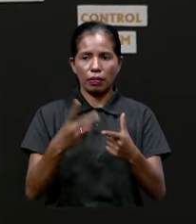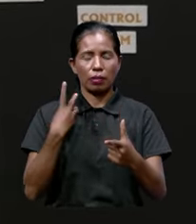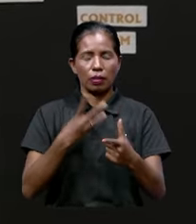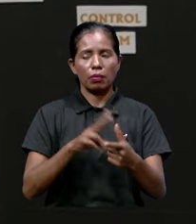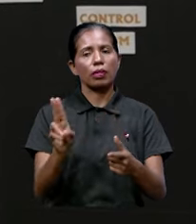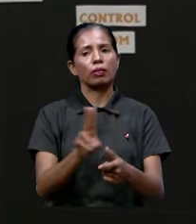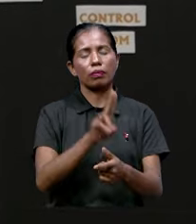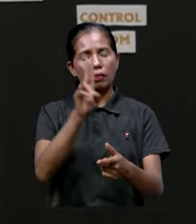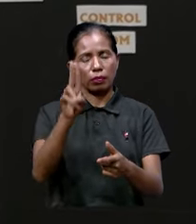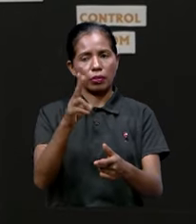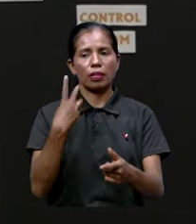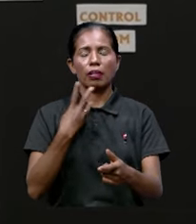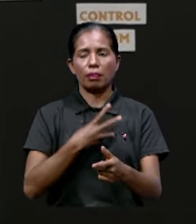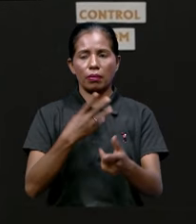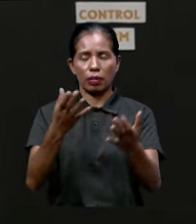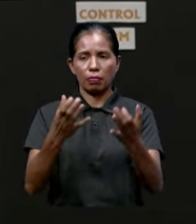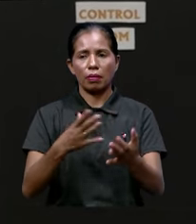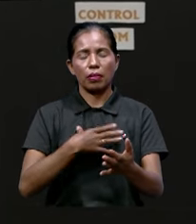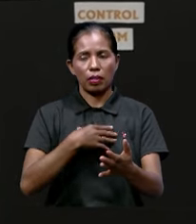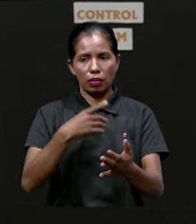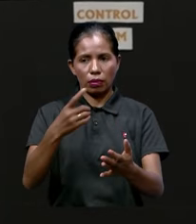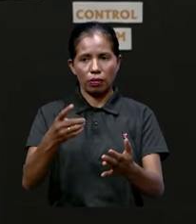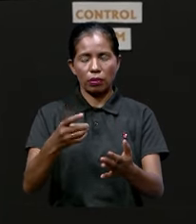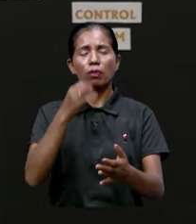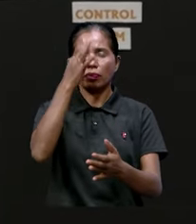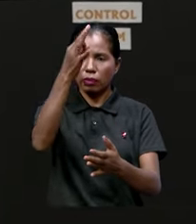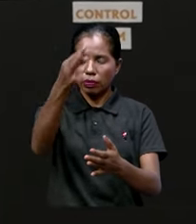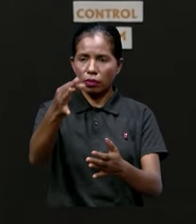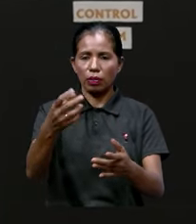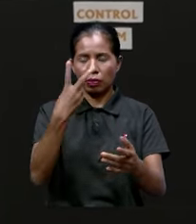reintroduced. And we also would like in the future to